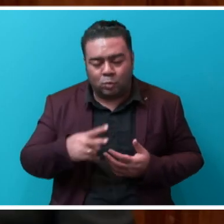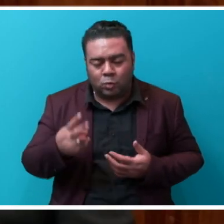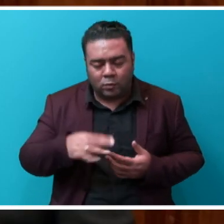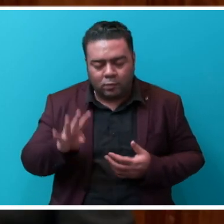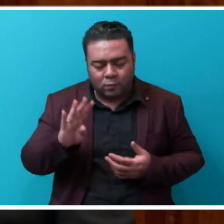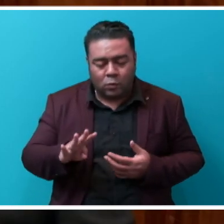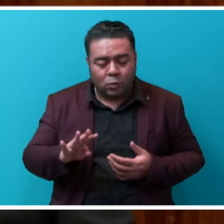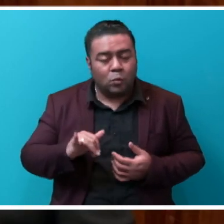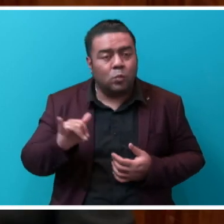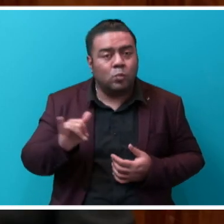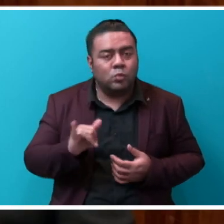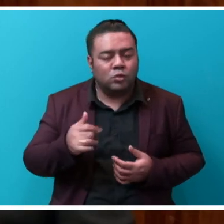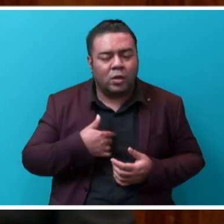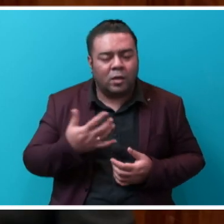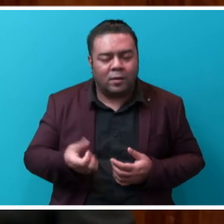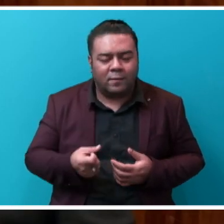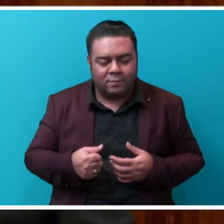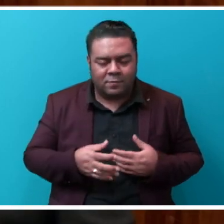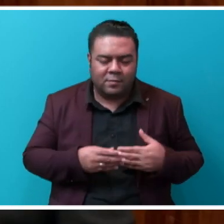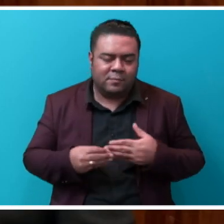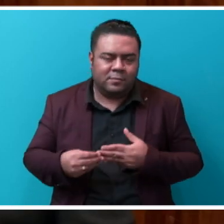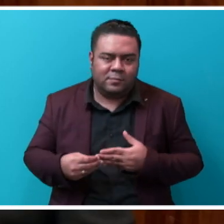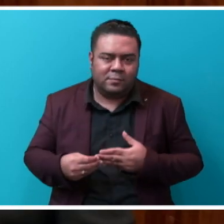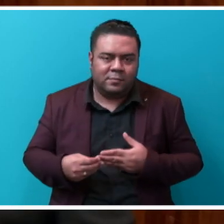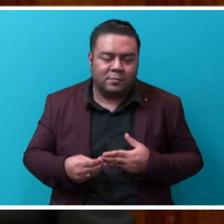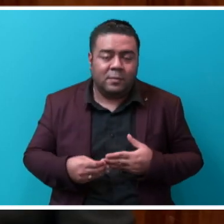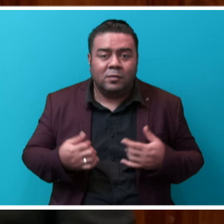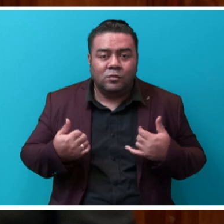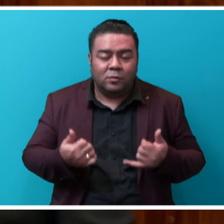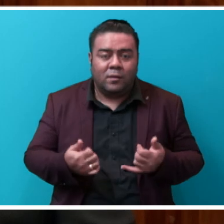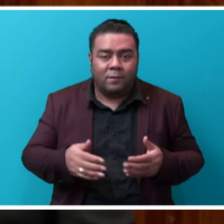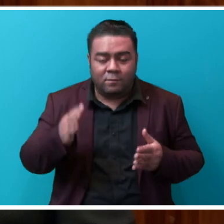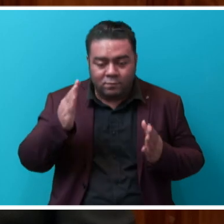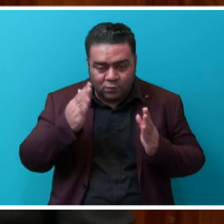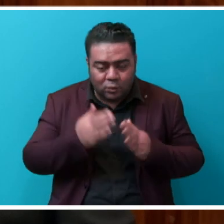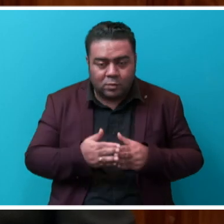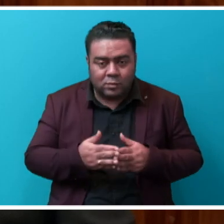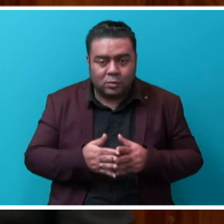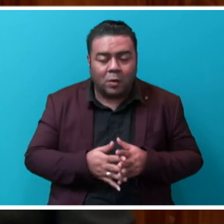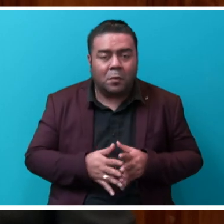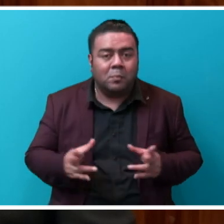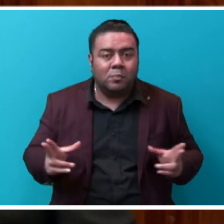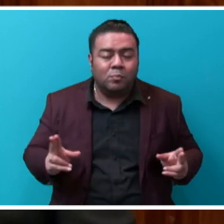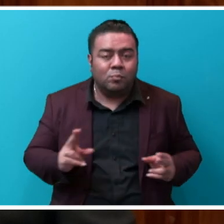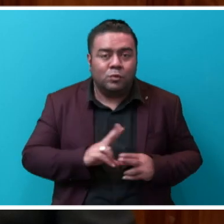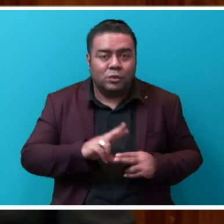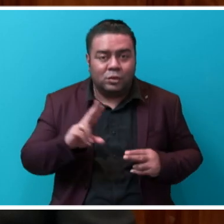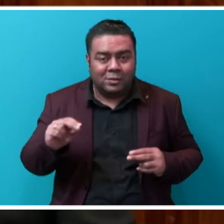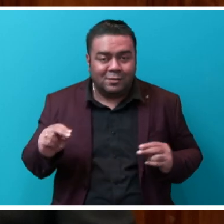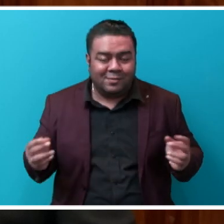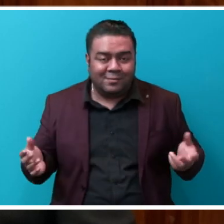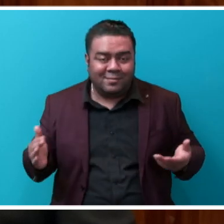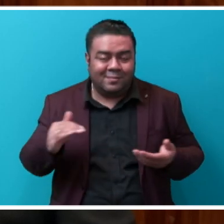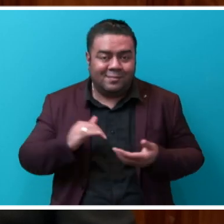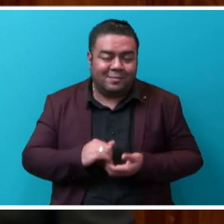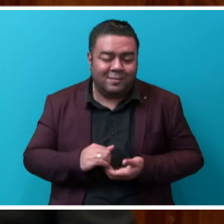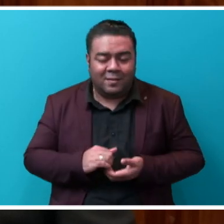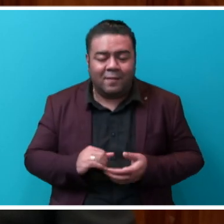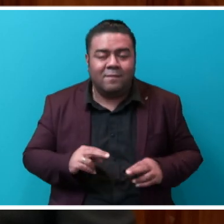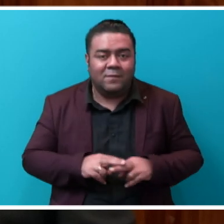I had the honor of leading. The drive was focused, Honourable Speaker, on bridging the gap between Fiji and the